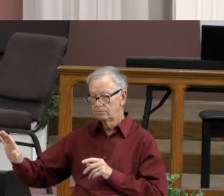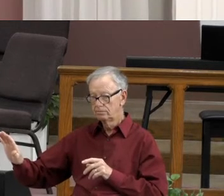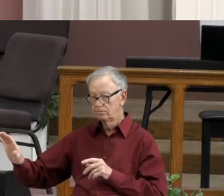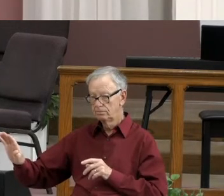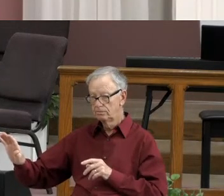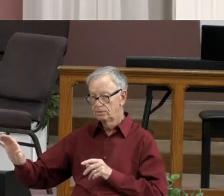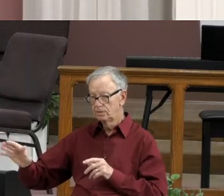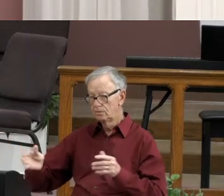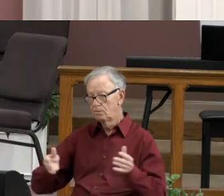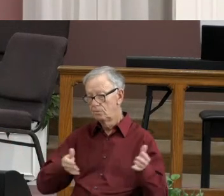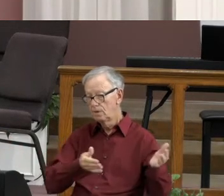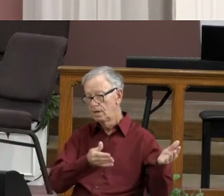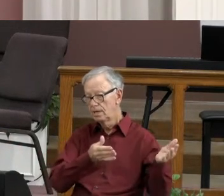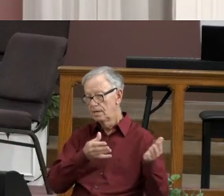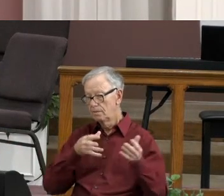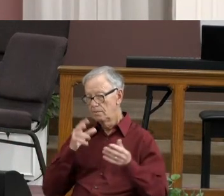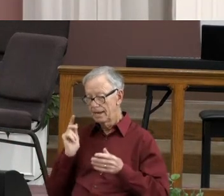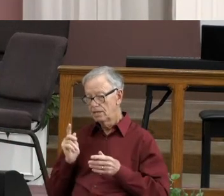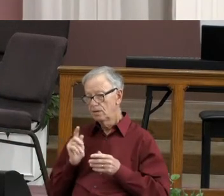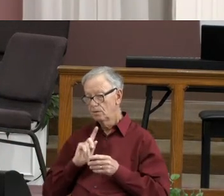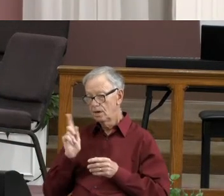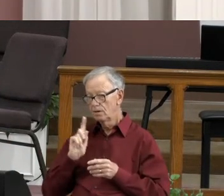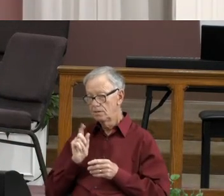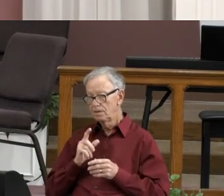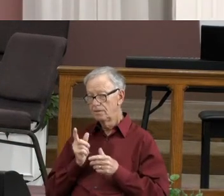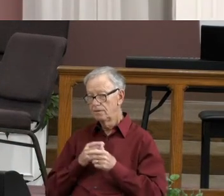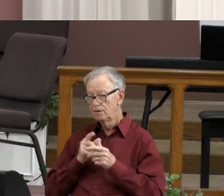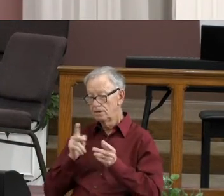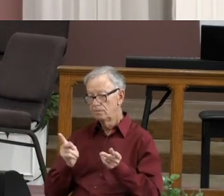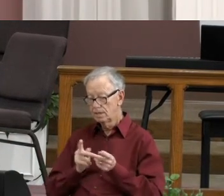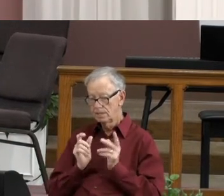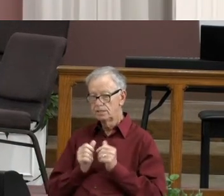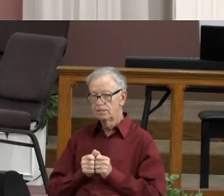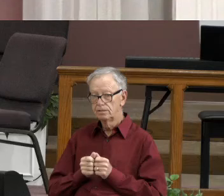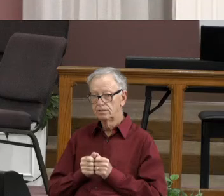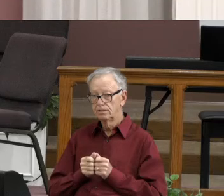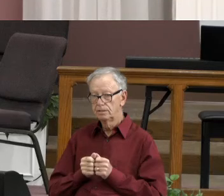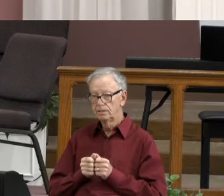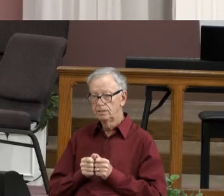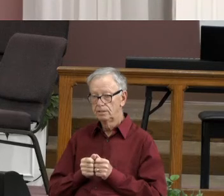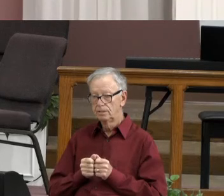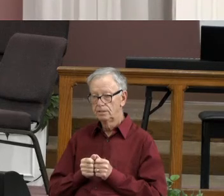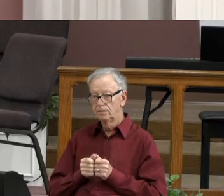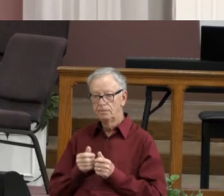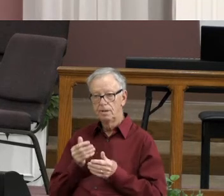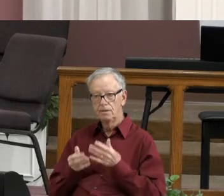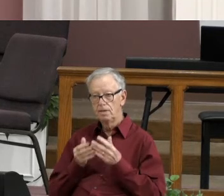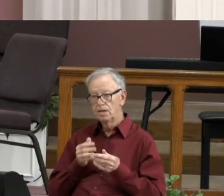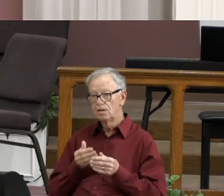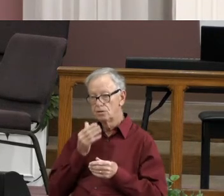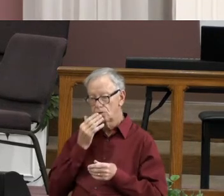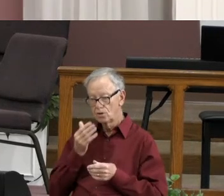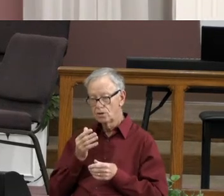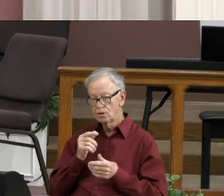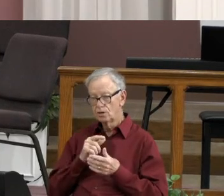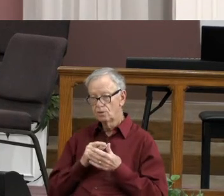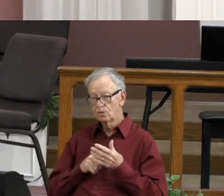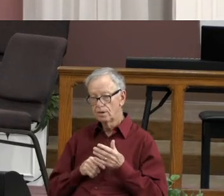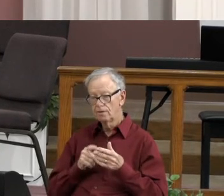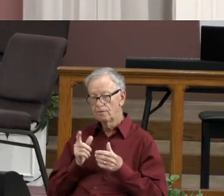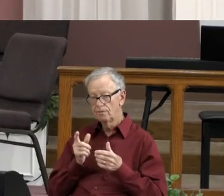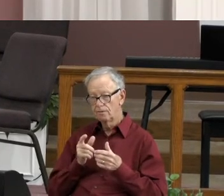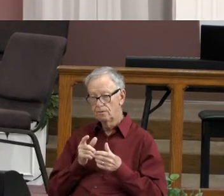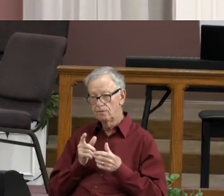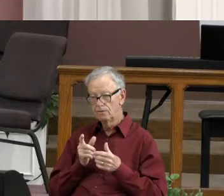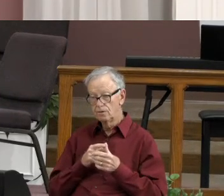to bring us back to where we were supposed to be in the first place. But it might not be quite as good as what it originally would have been.